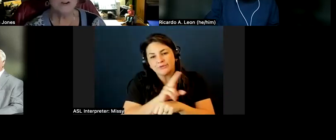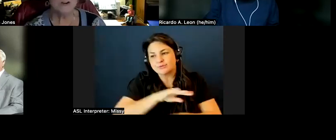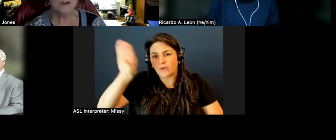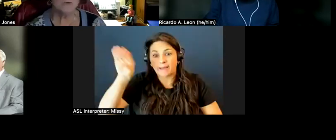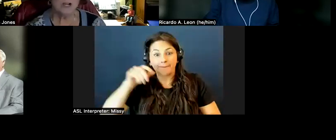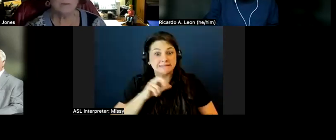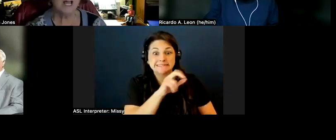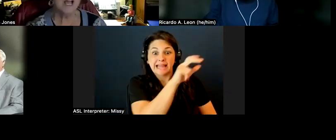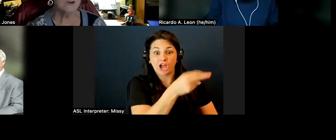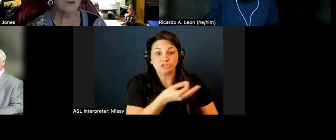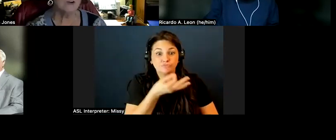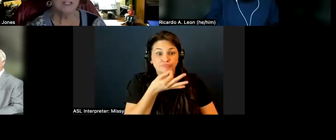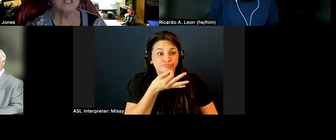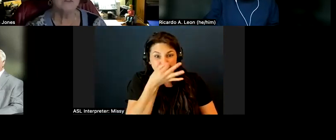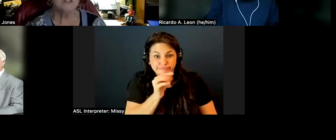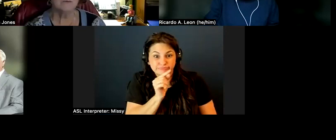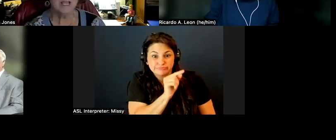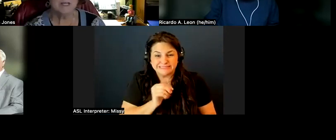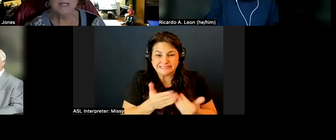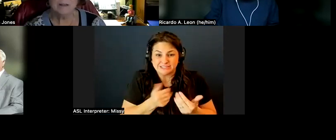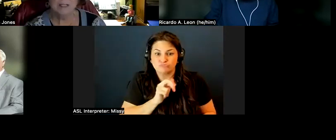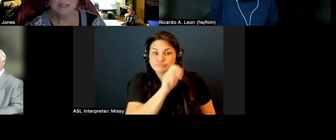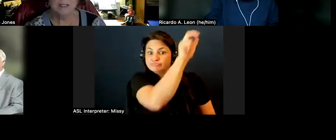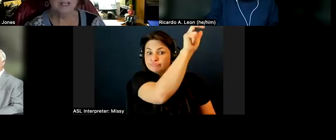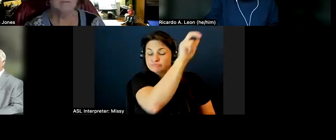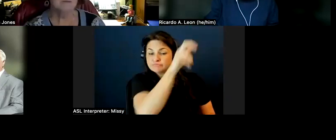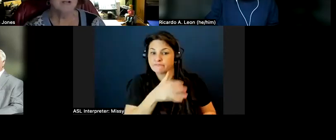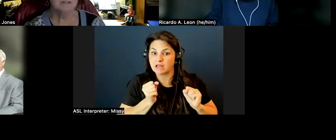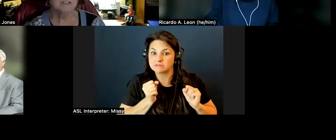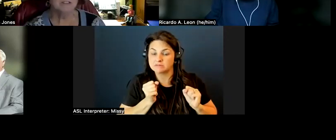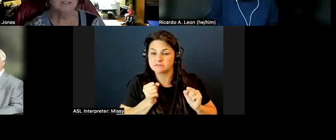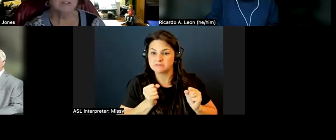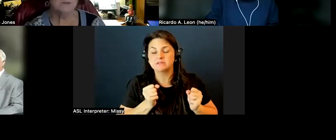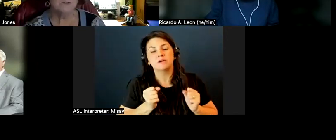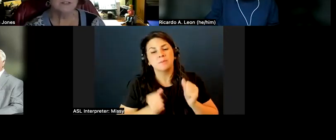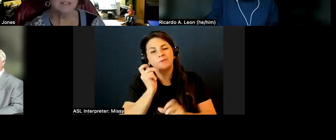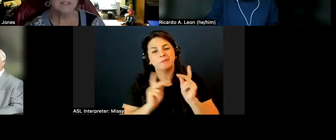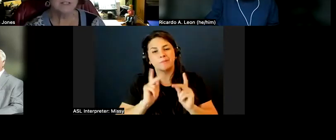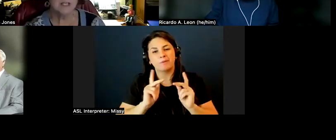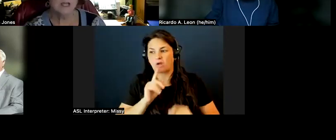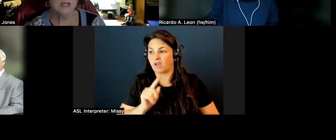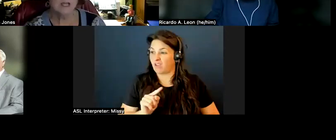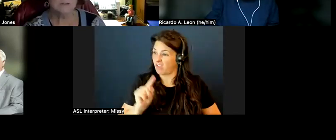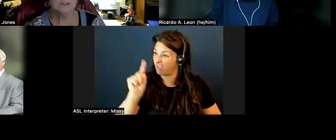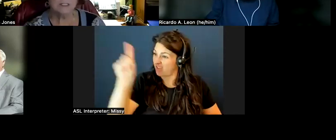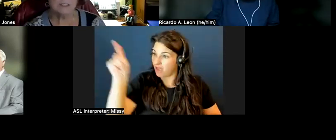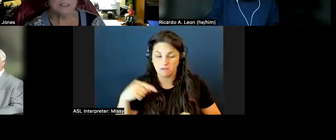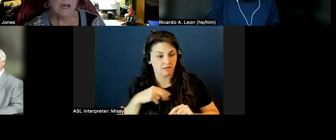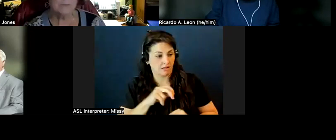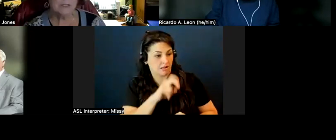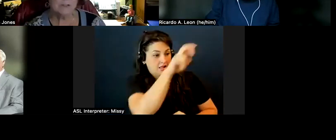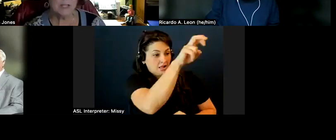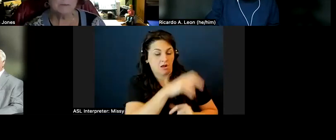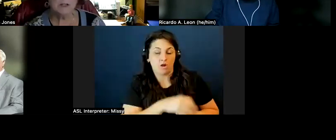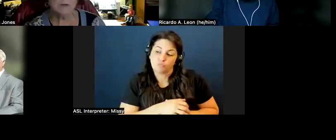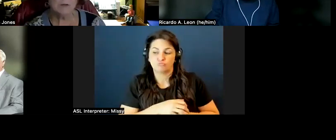next door, am I going to walk the block or am I going to use the ramp? Largely, a lot of people are obviously going to choose to use the stairs, except those who couldn't. So